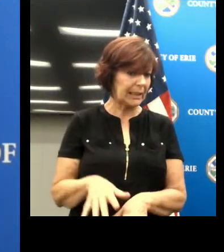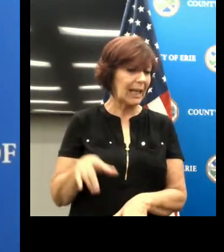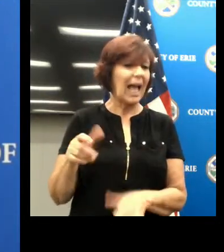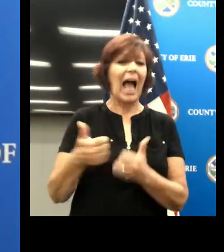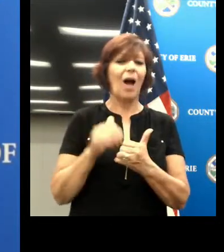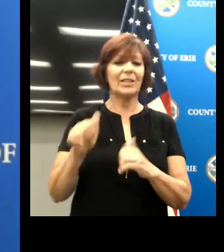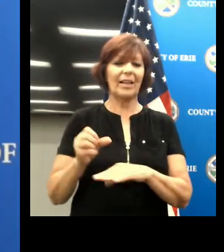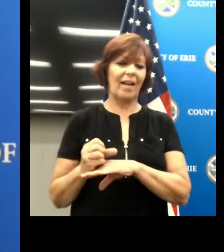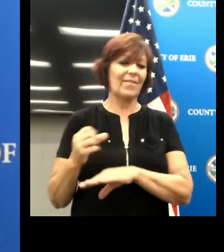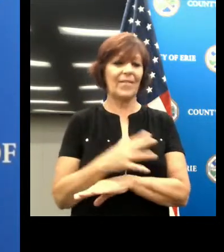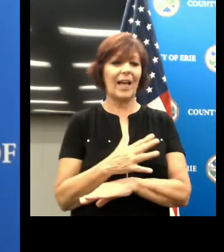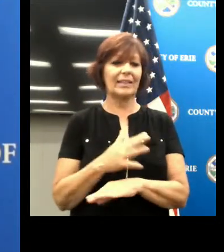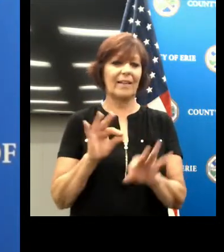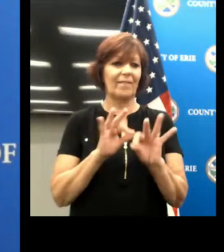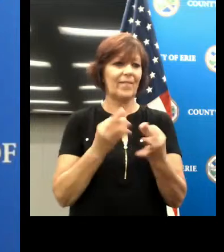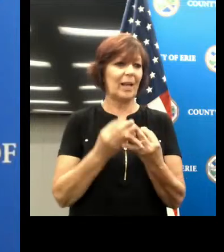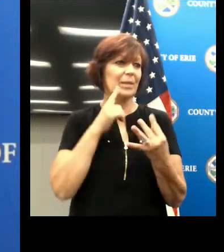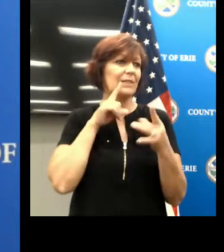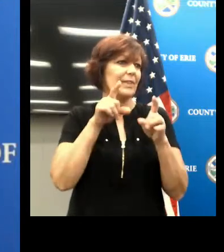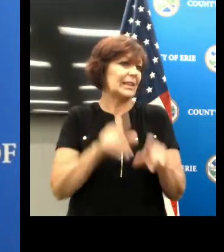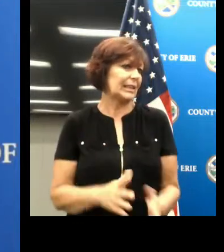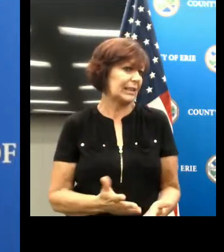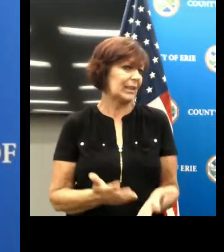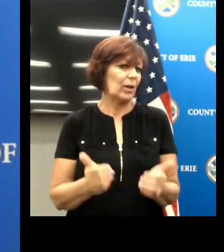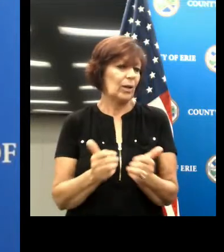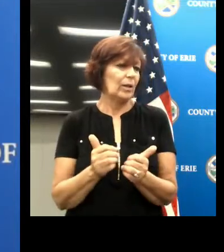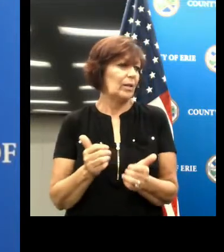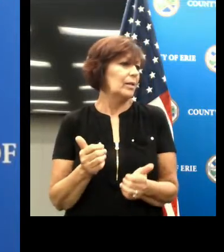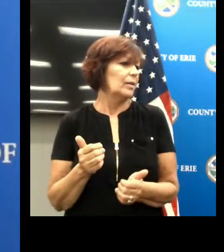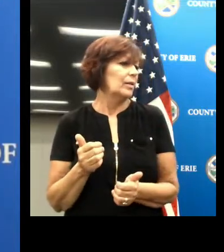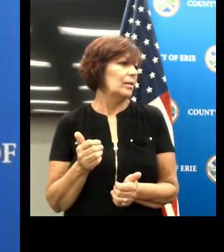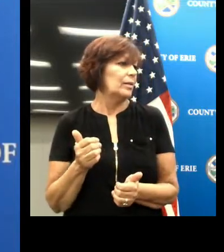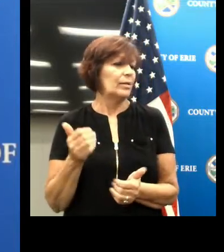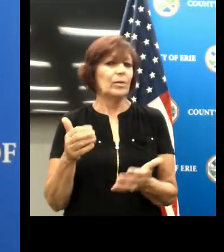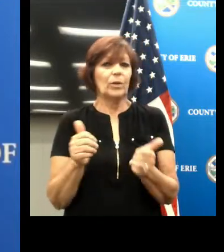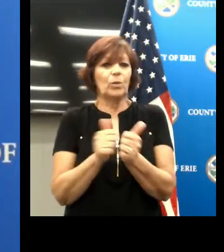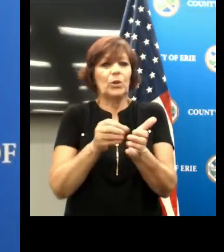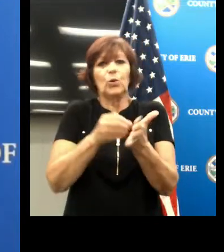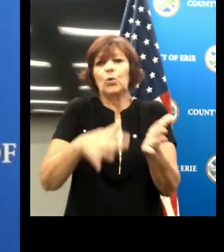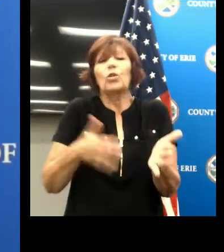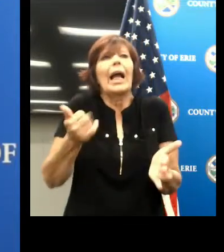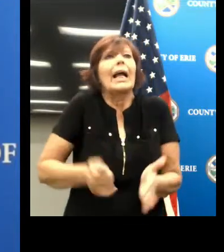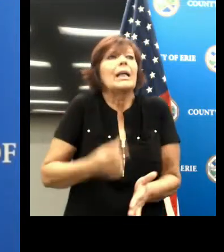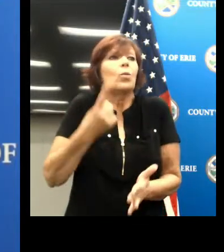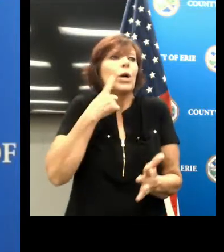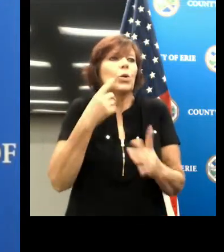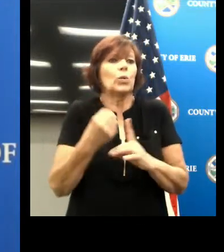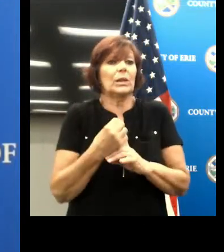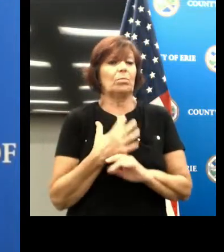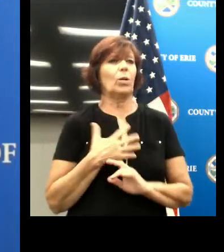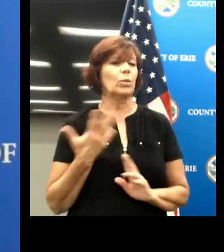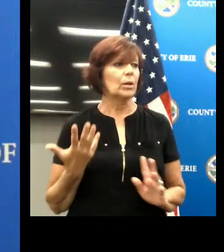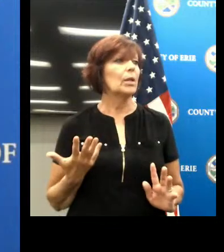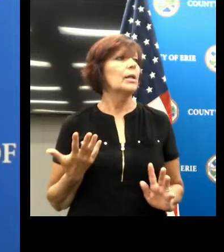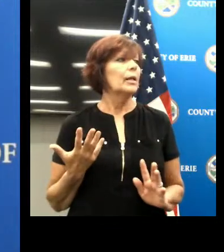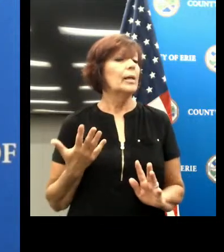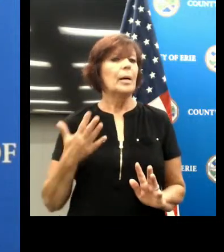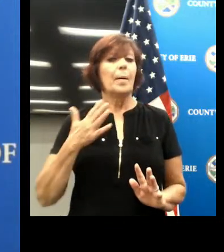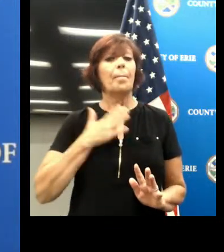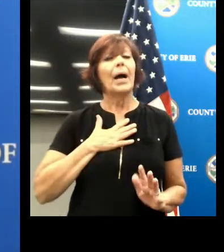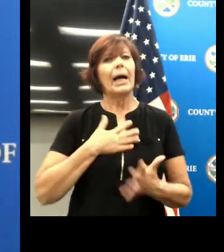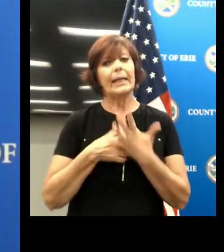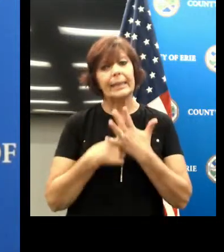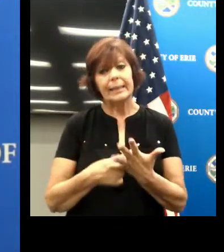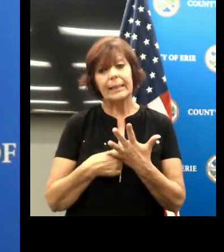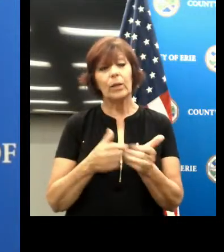affect the ability for families to get tested with that they have students or anybody that could have been exposed. So my